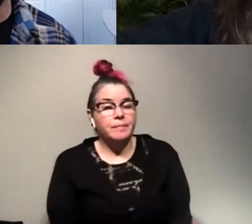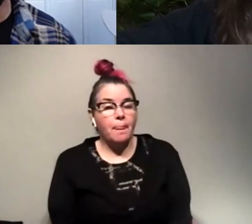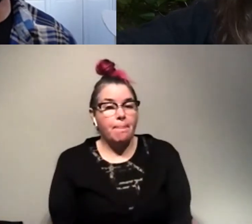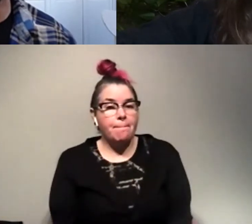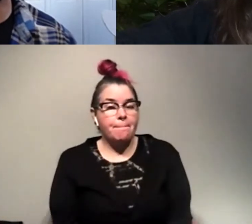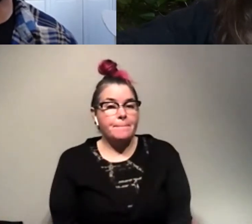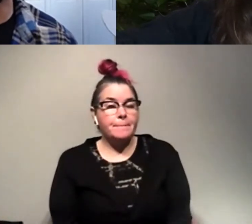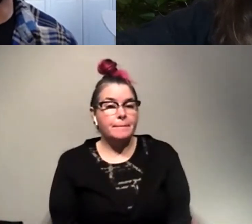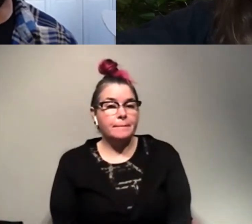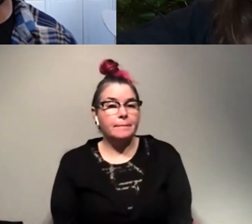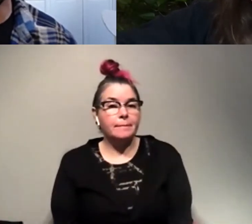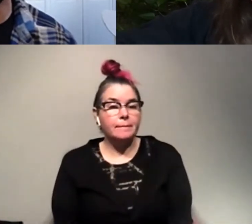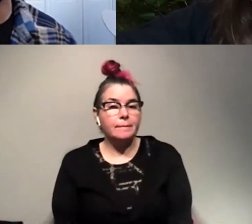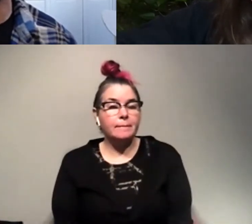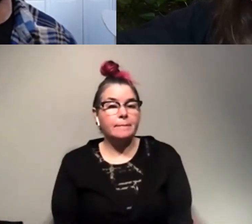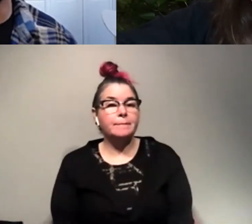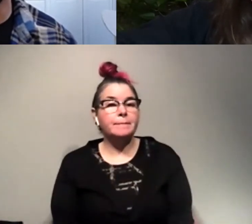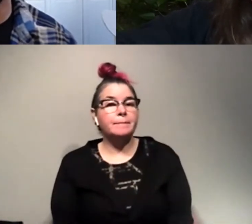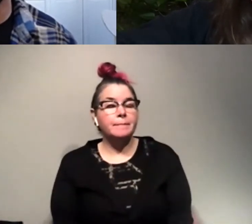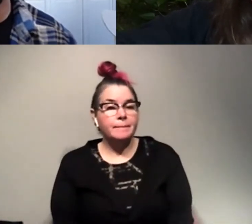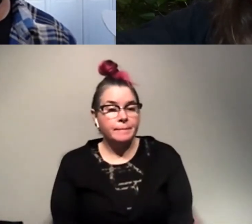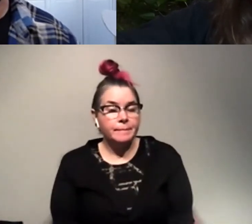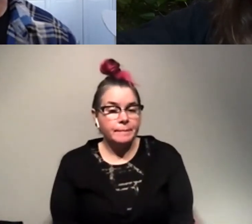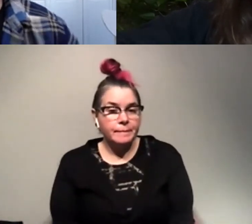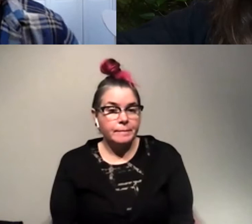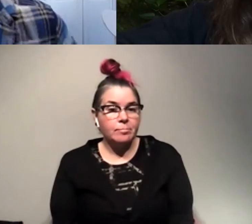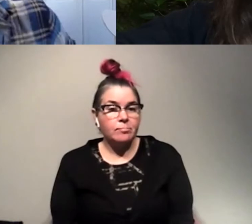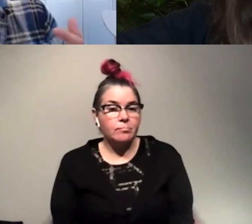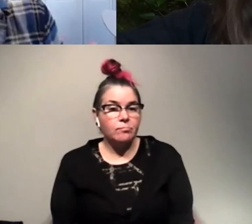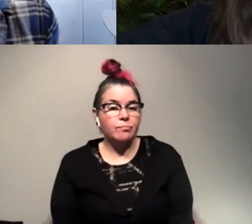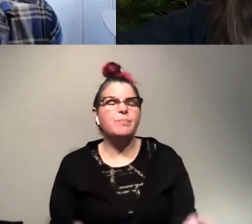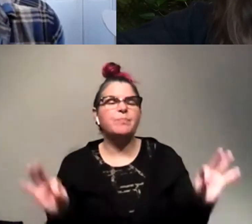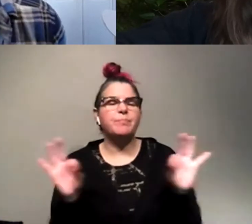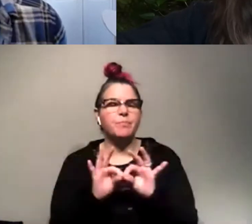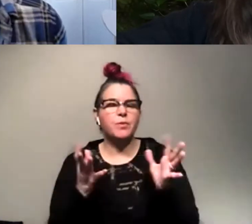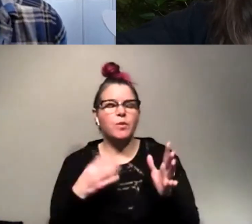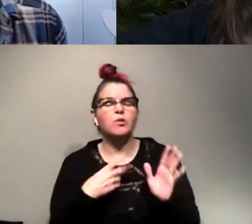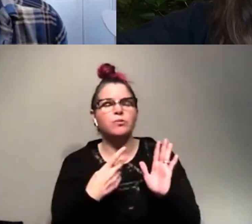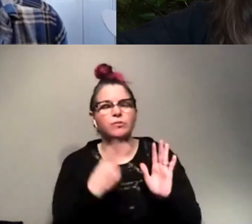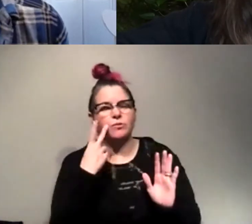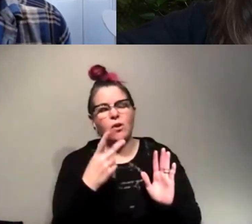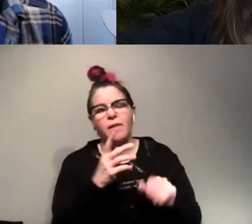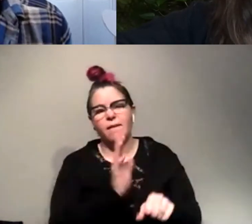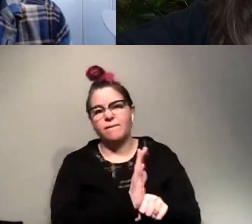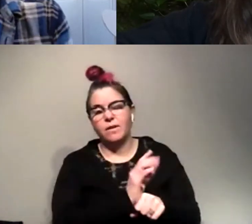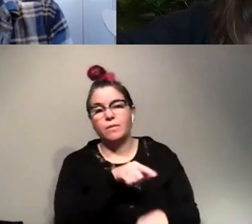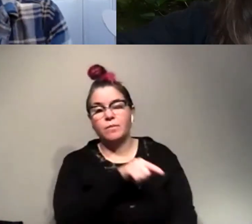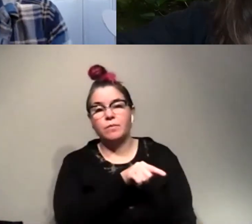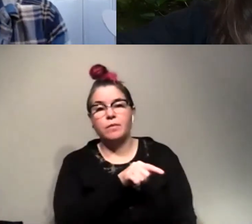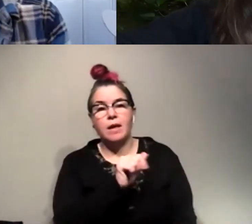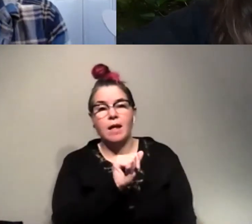One of the most important things you can do. So something you saw in that video is that